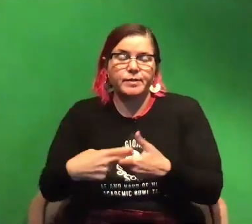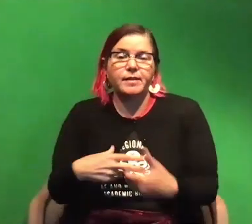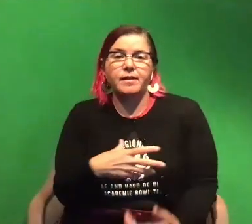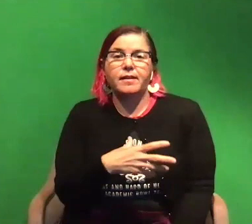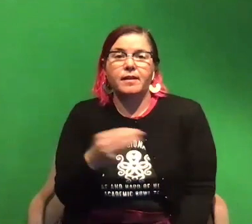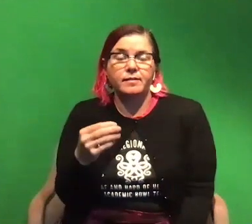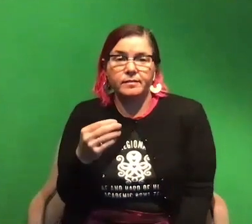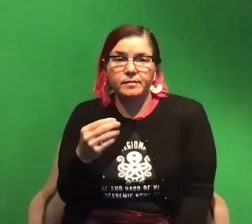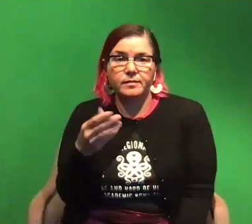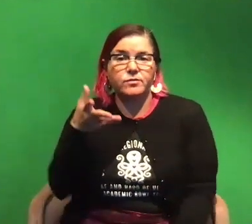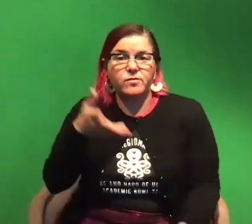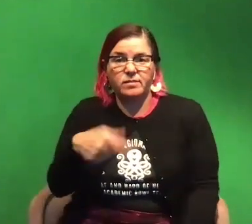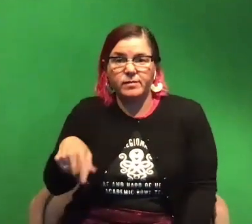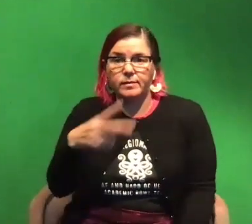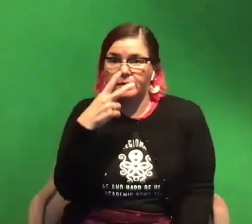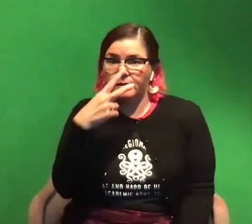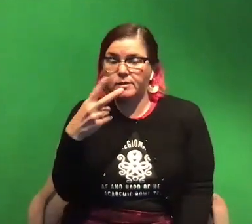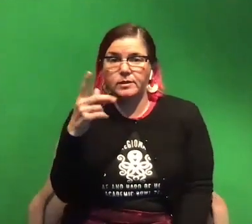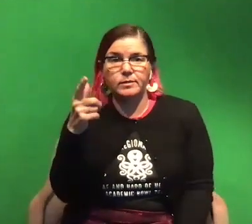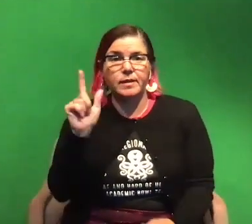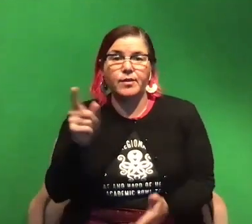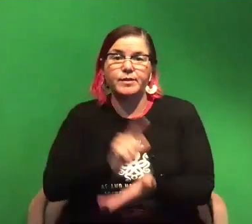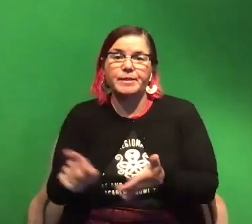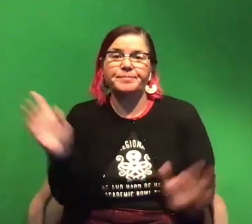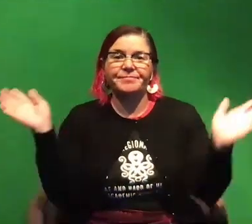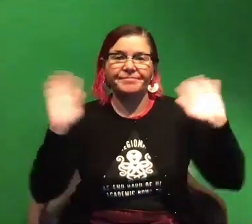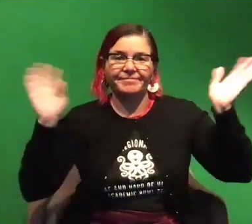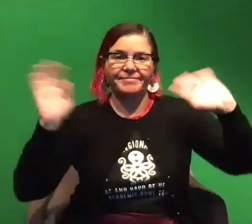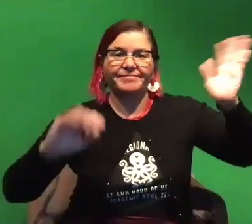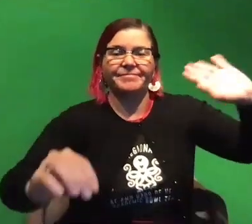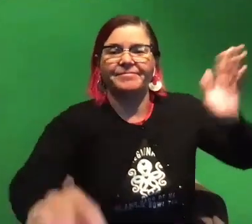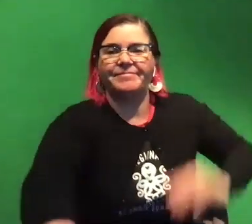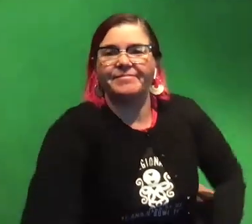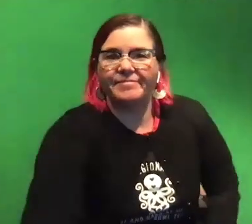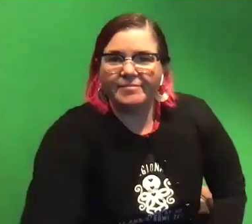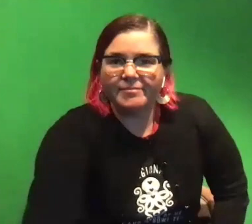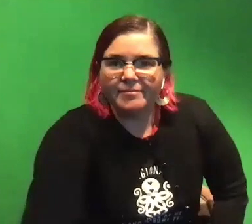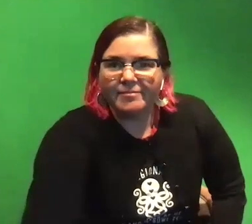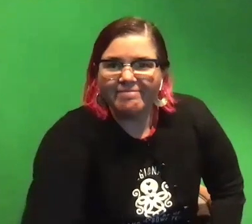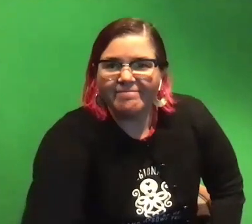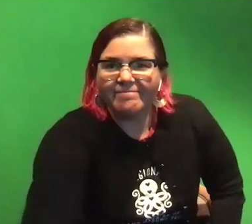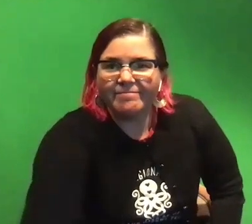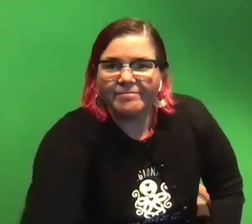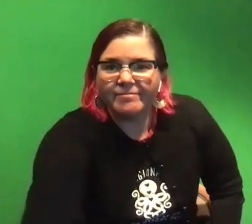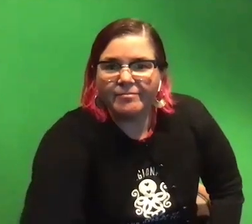And the rest of y'all, we'll see you later this week. All right. Thank you. Thanks, everybody. Thanks.